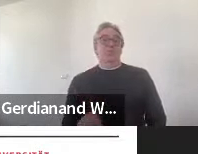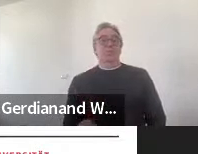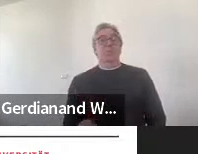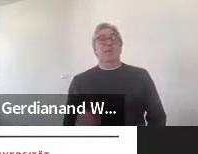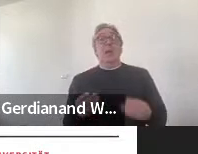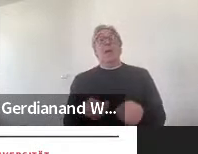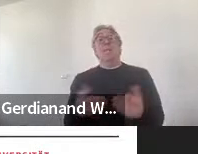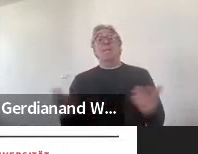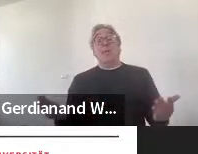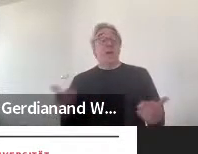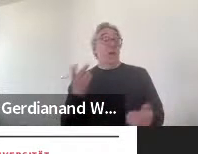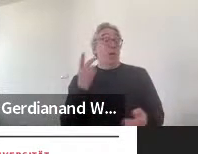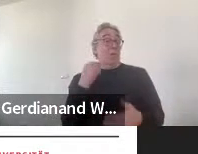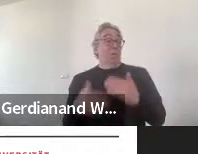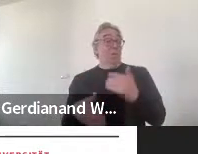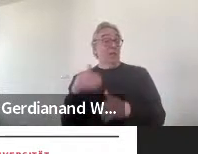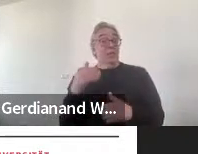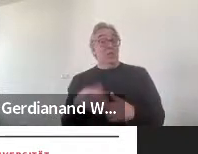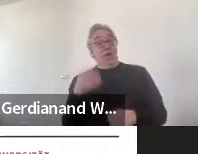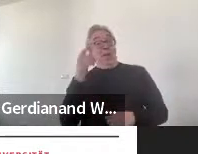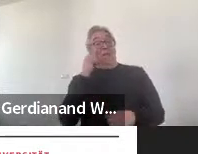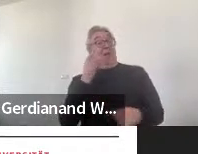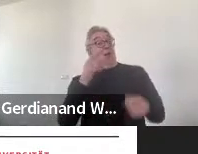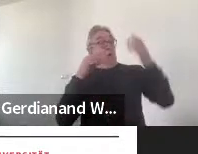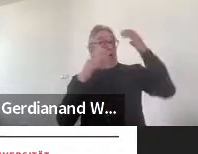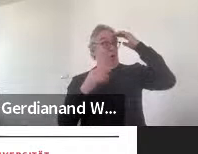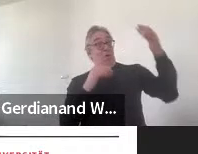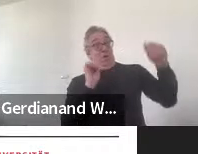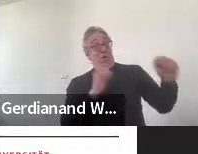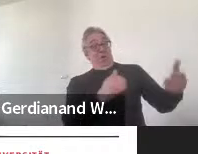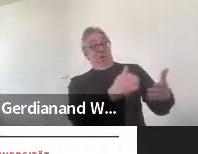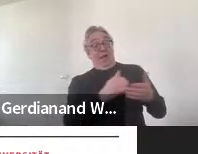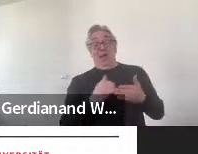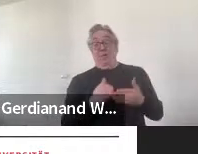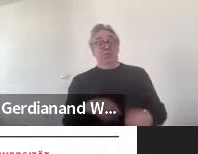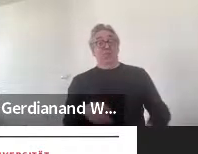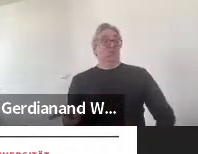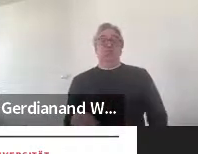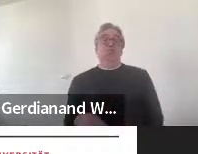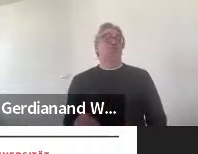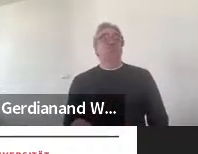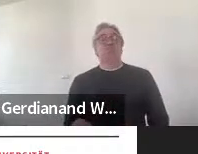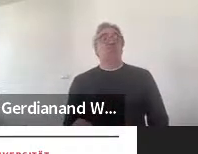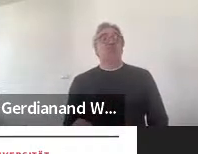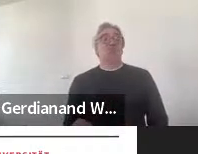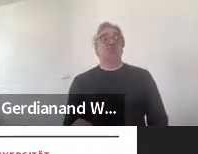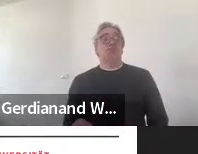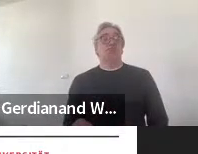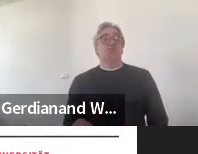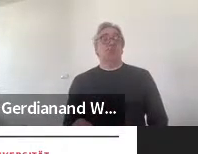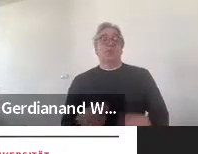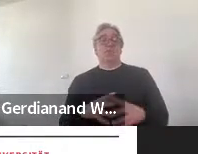with disability, they had very low expectation around the government institutions.